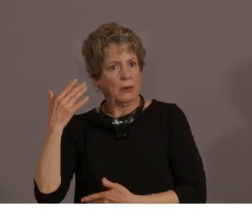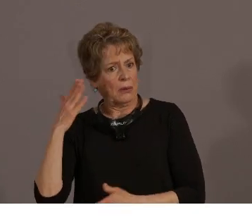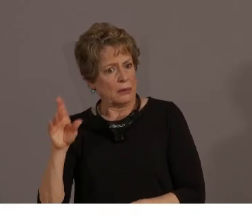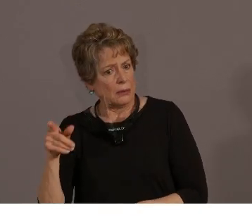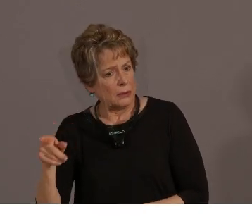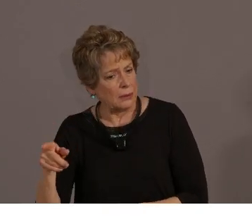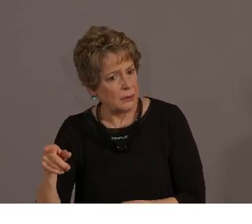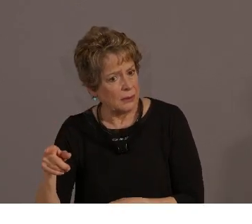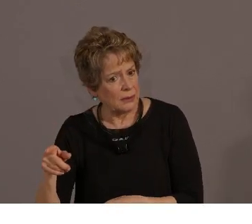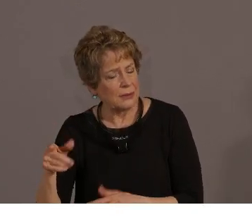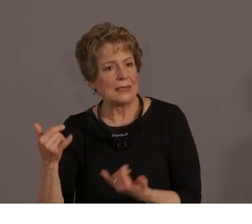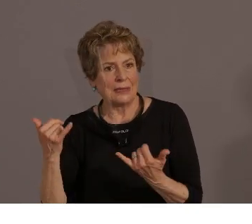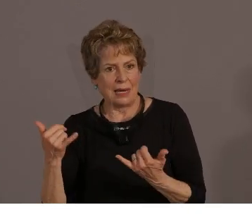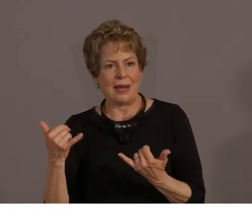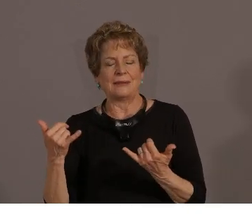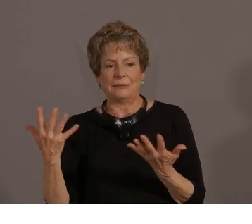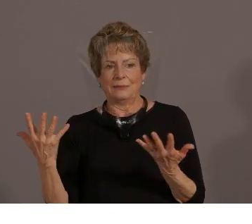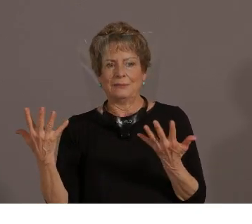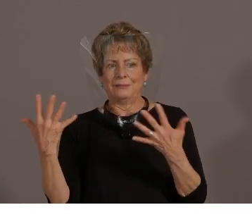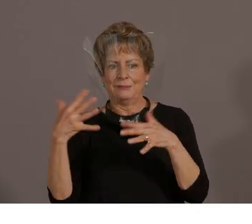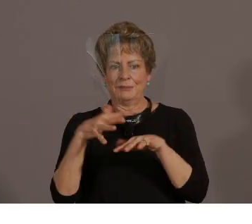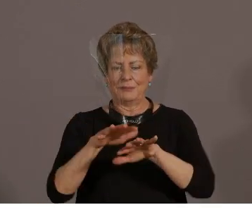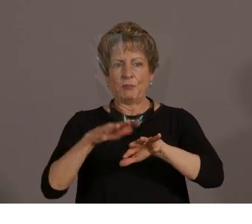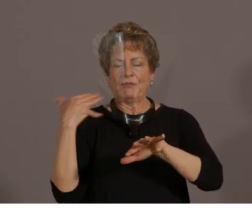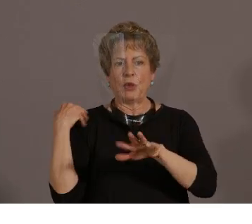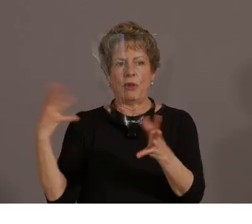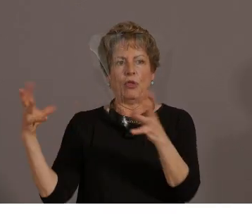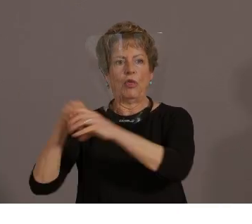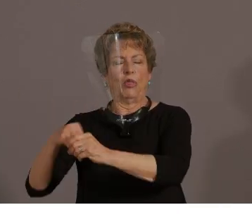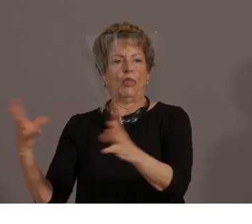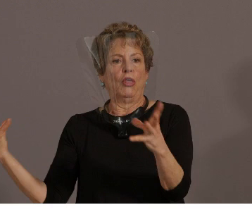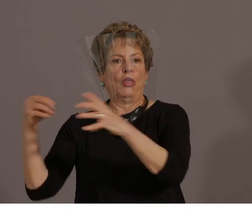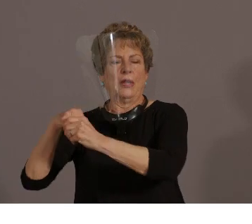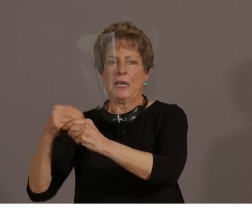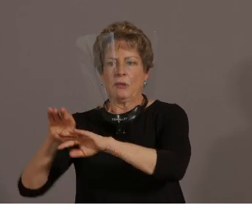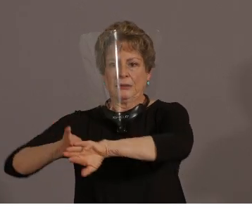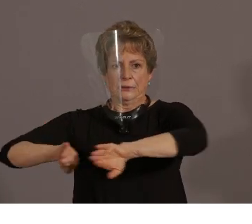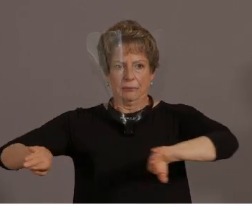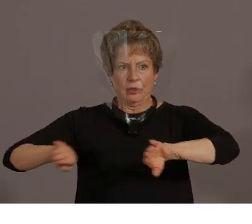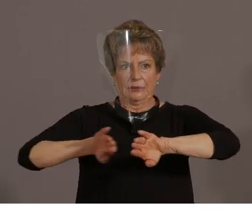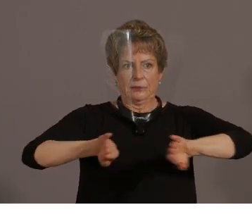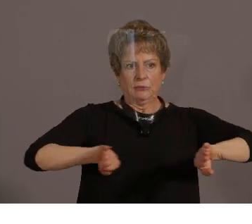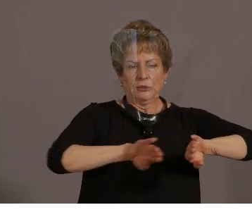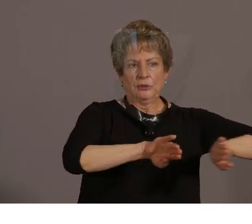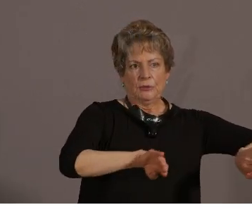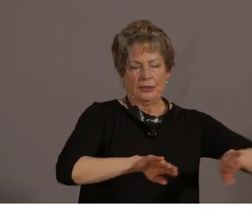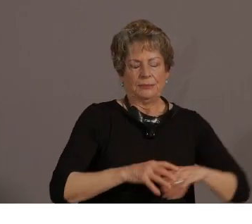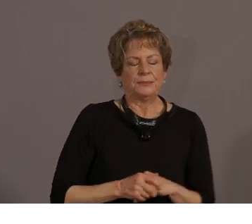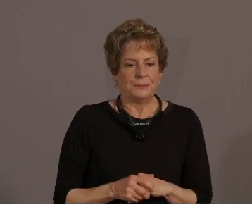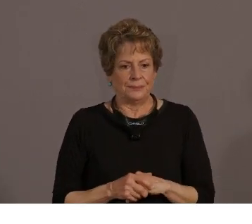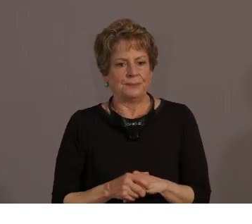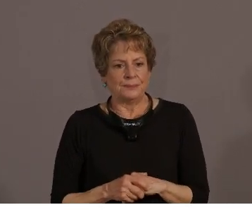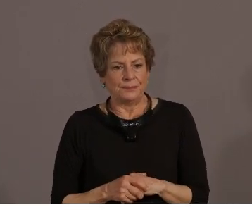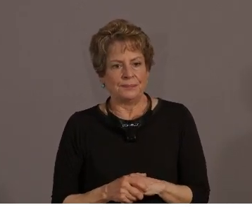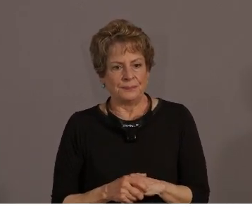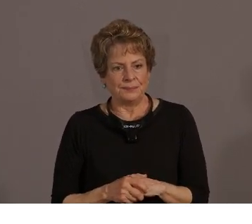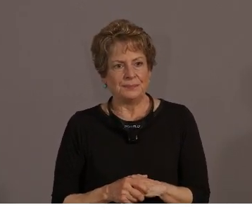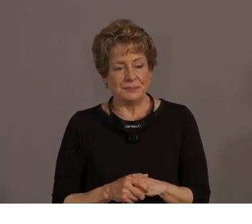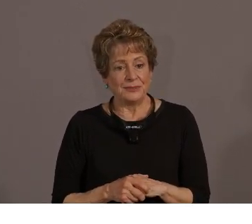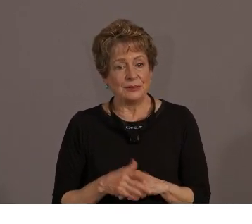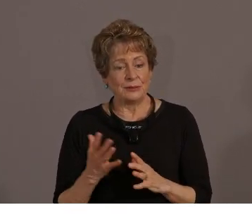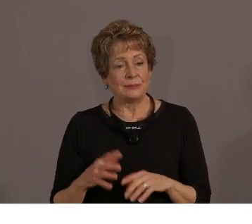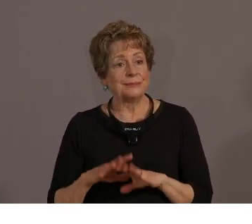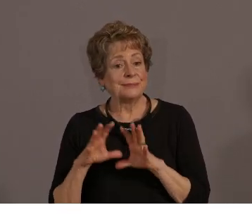now we've got specific Hispanic or non-Hispanic categories to provide additional clarification on